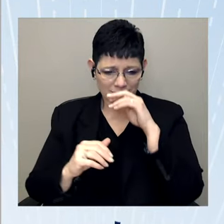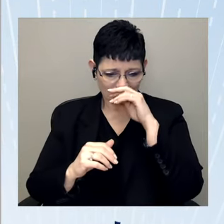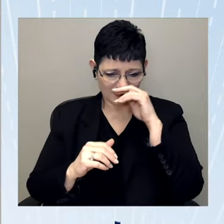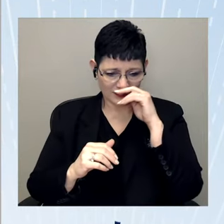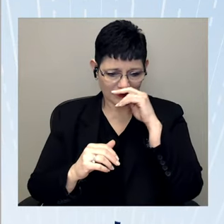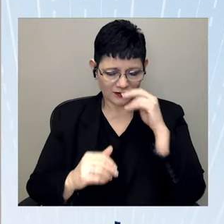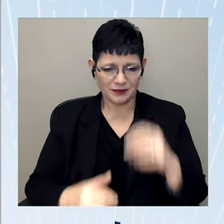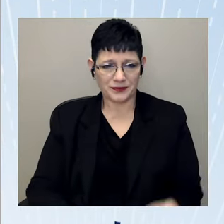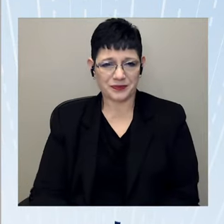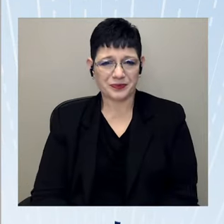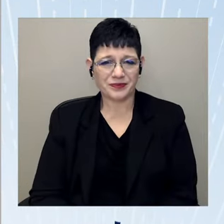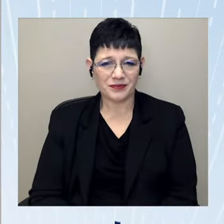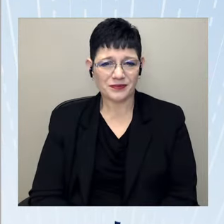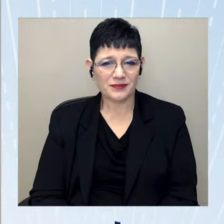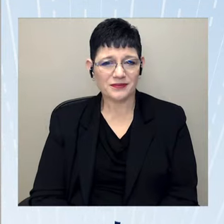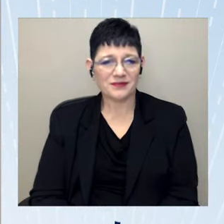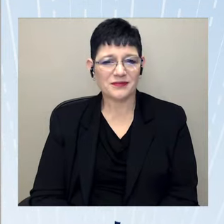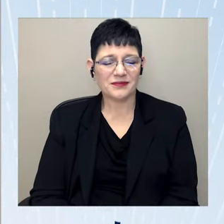And so